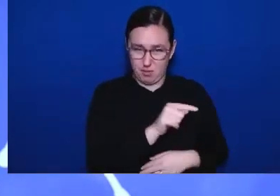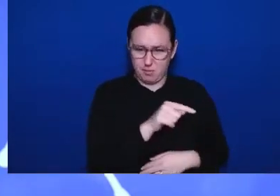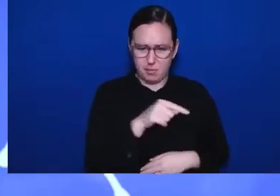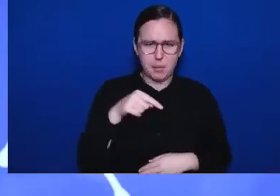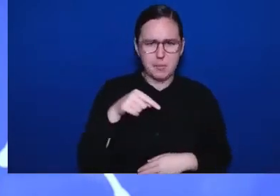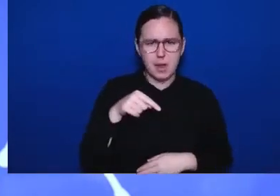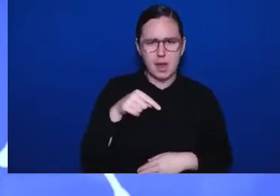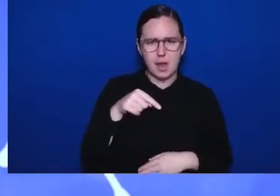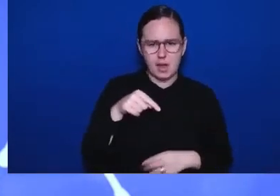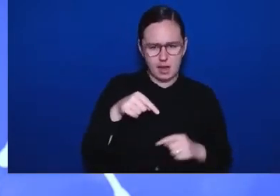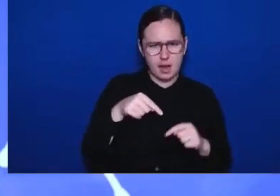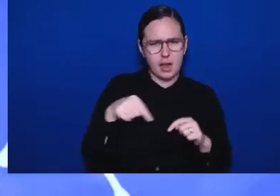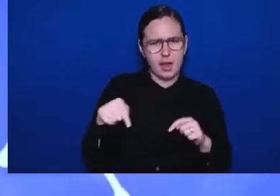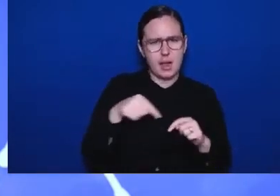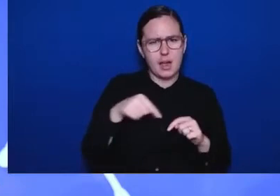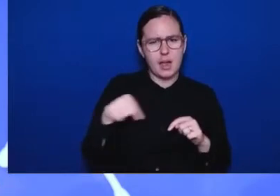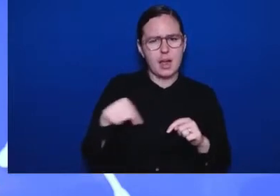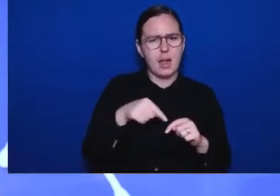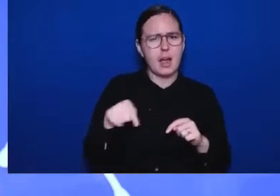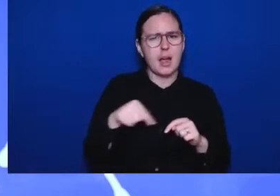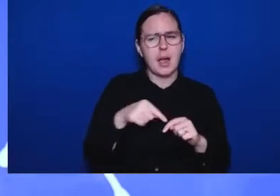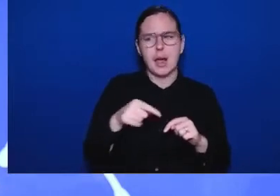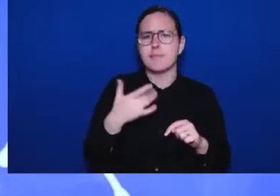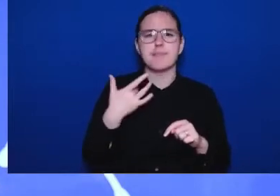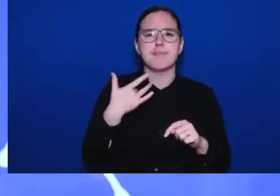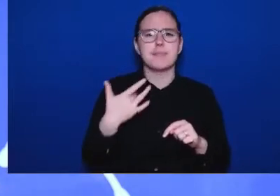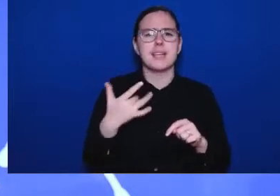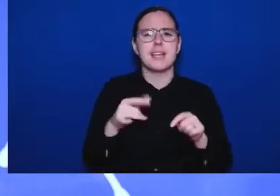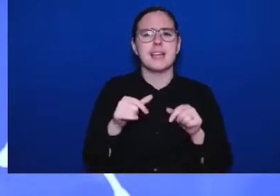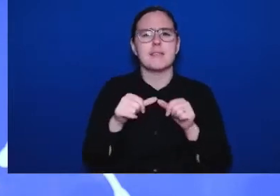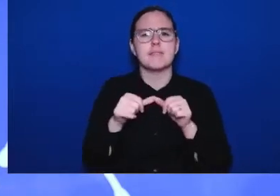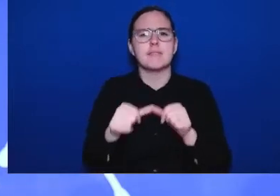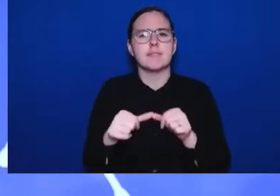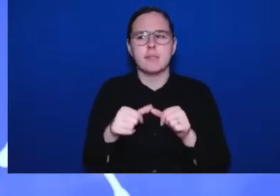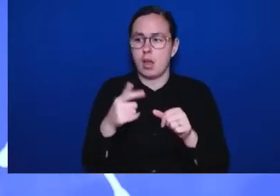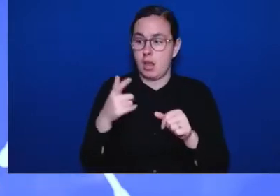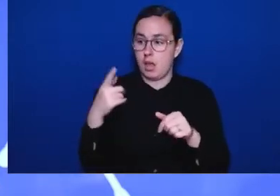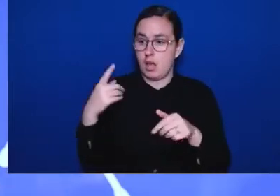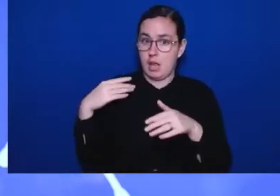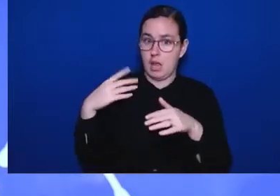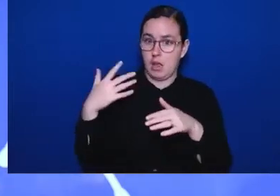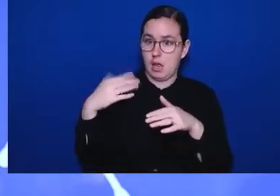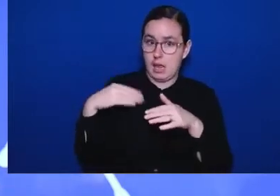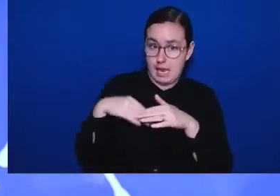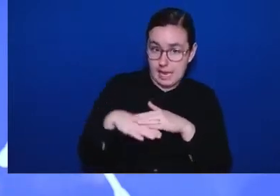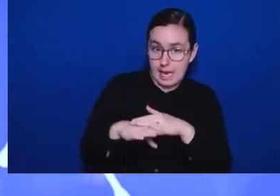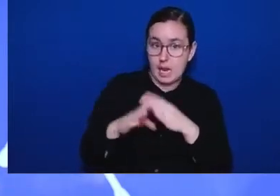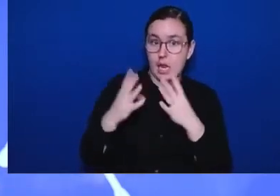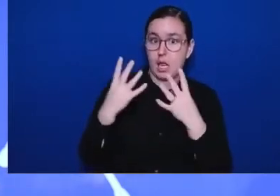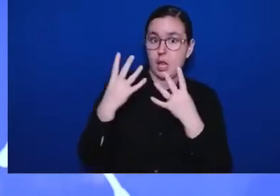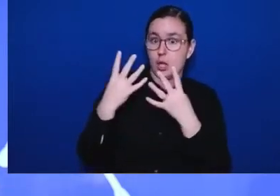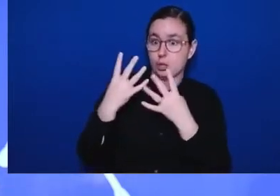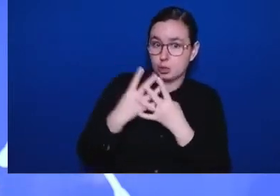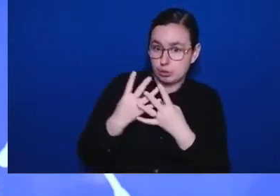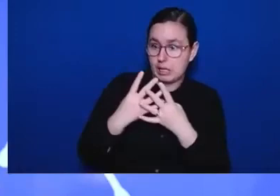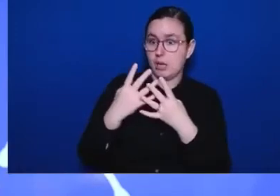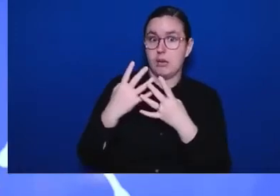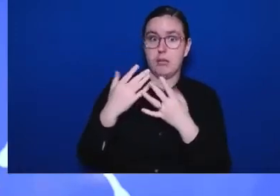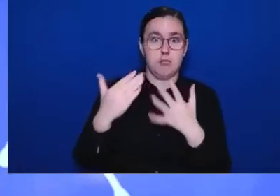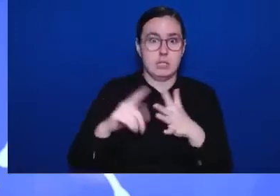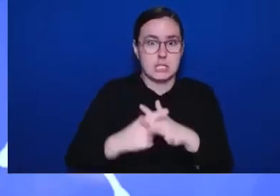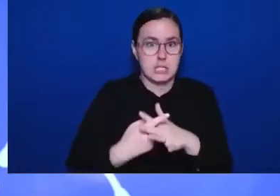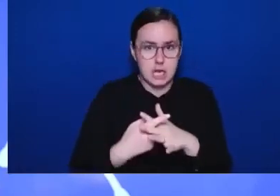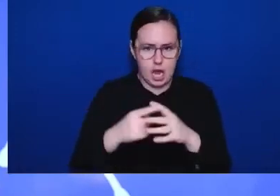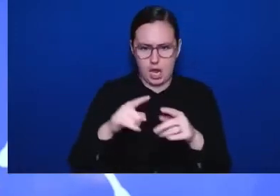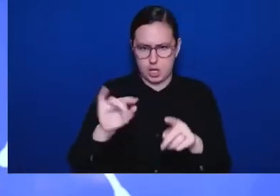these pre-screening requirements, and you're hoping to have doctors practicing in January, but I mean, how long does it take for different people to get through